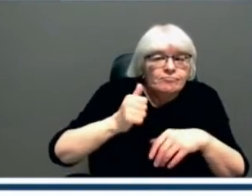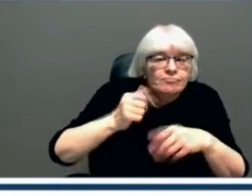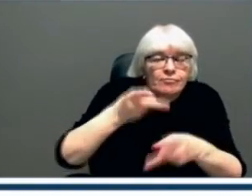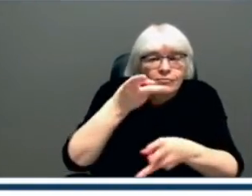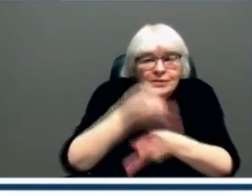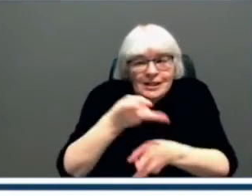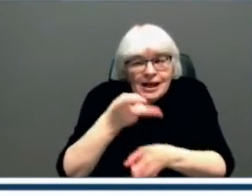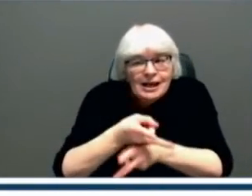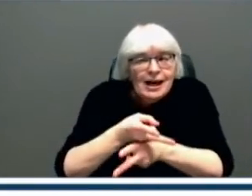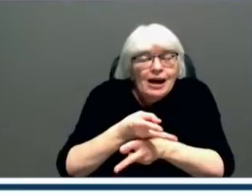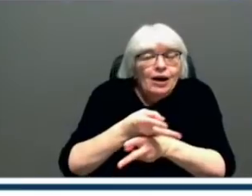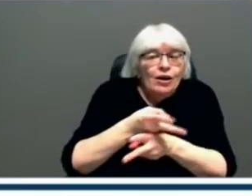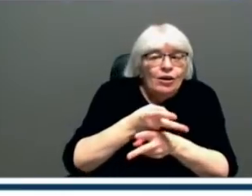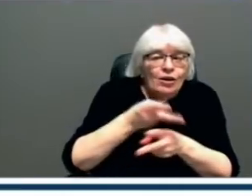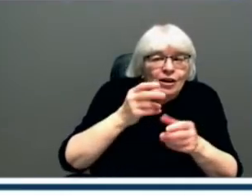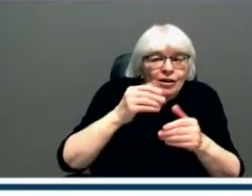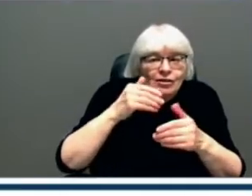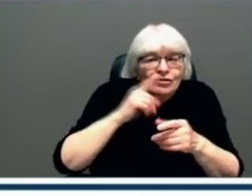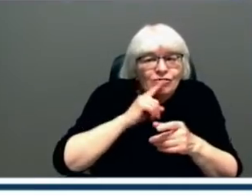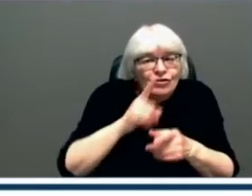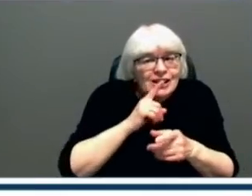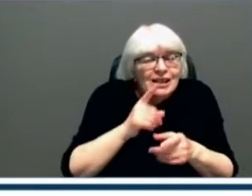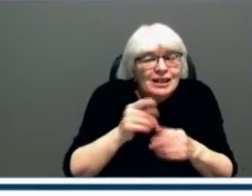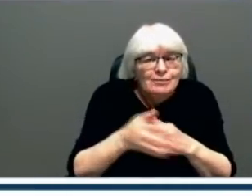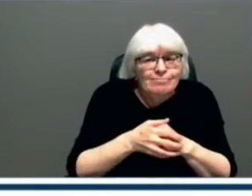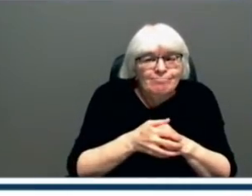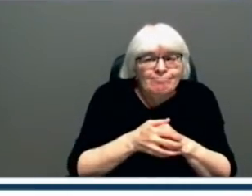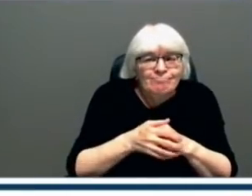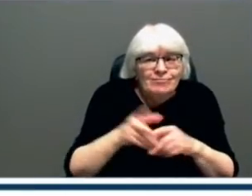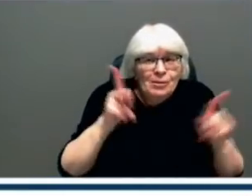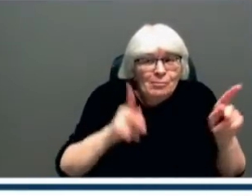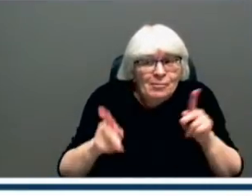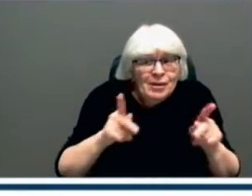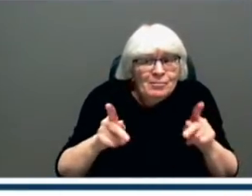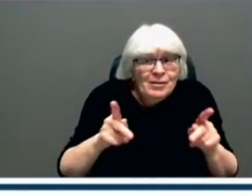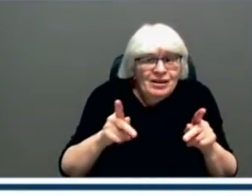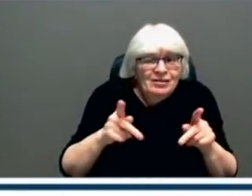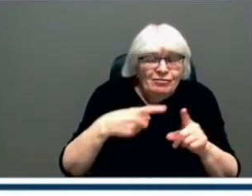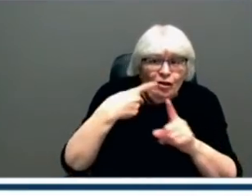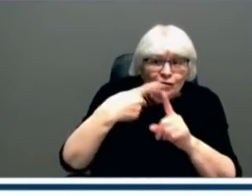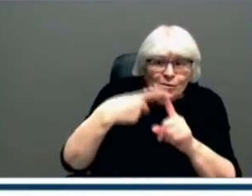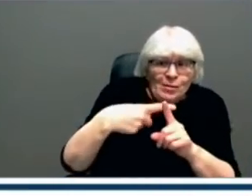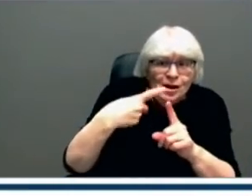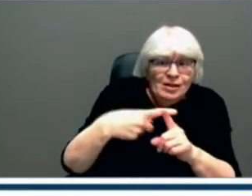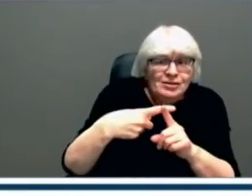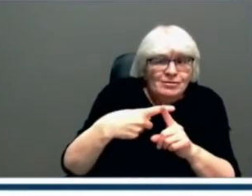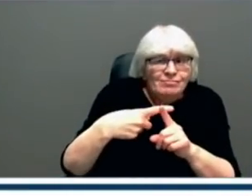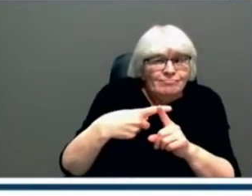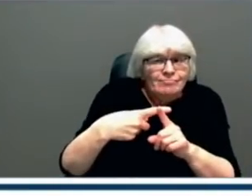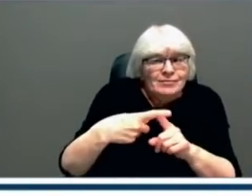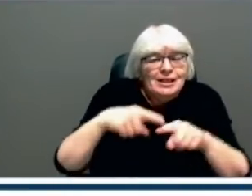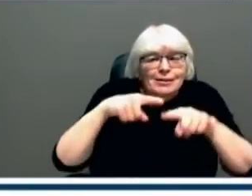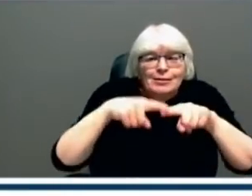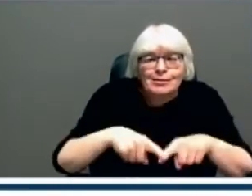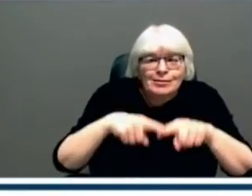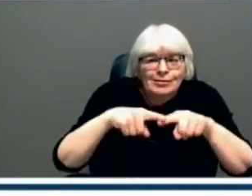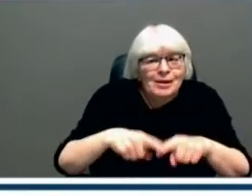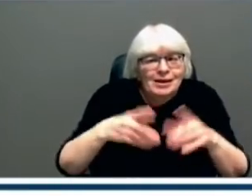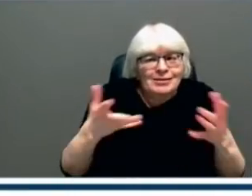ultimately, the outcome of somebody who's diagnosed positive depends on how well they are